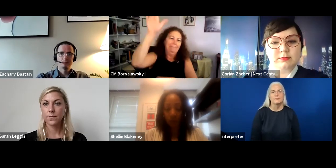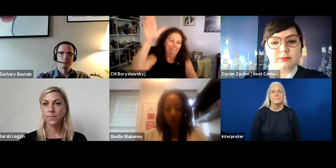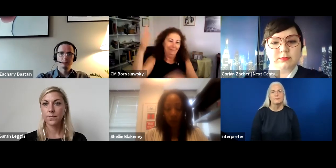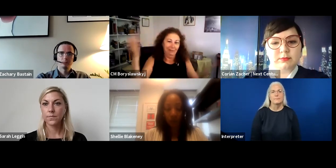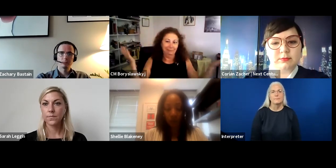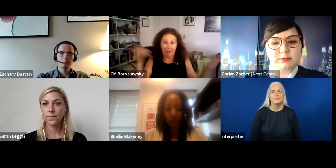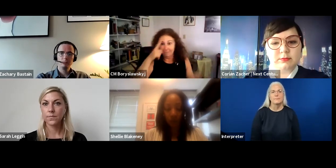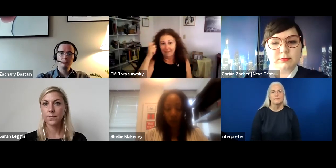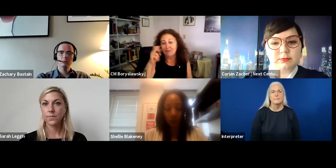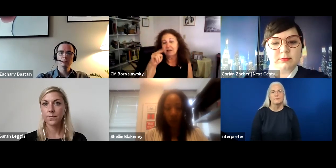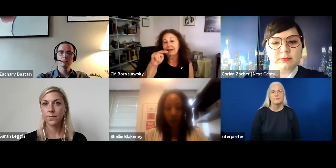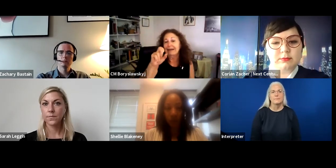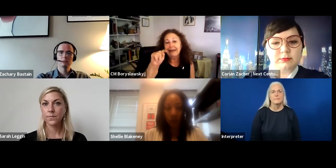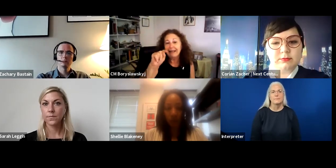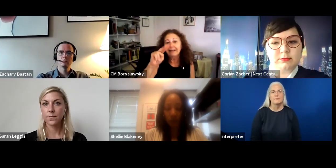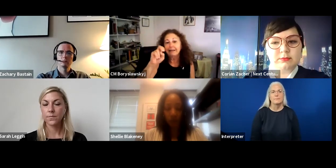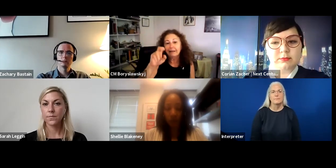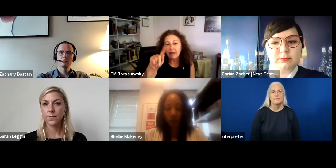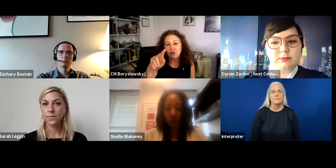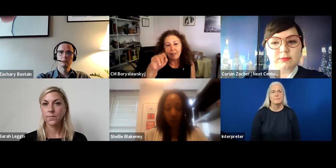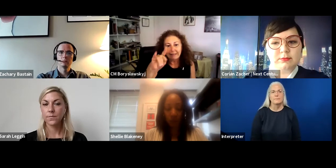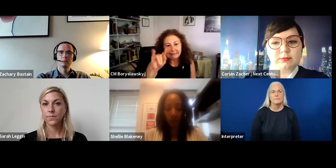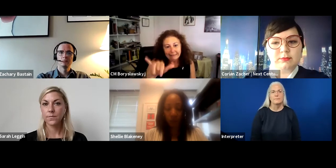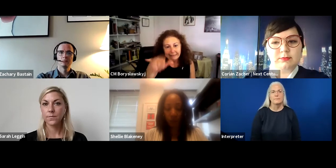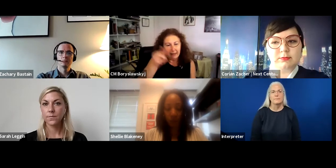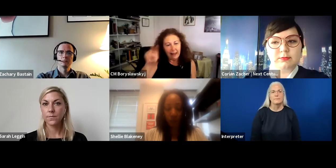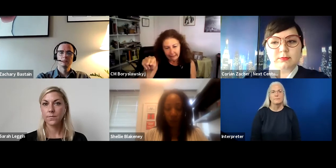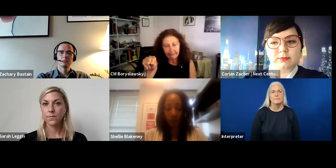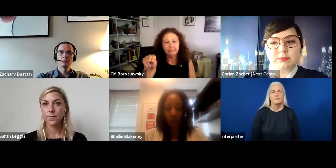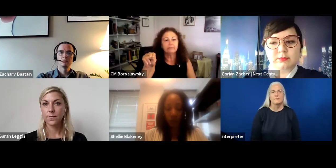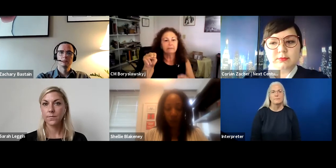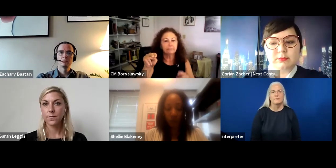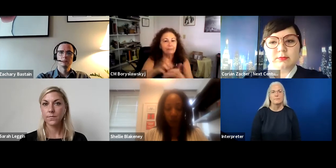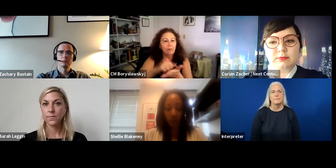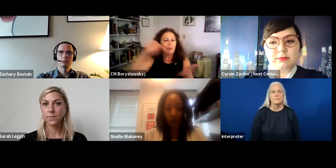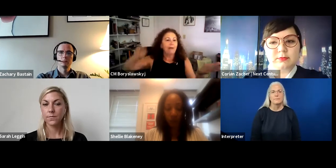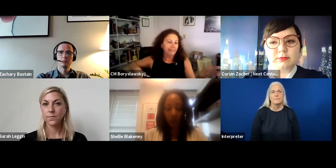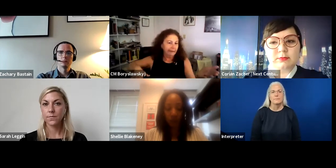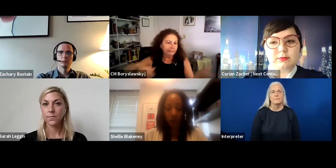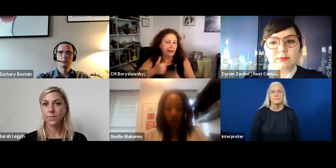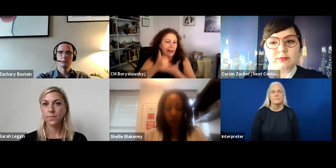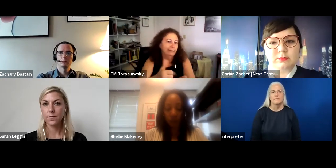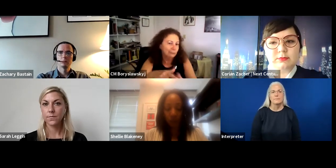more money for getting a 300 or more rate. And that's because of, when you talk about net neutrality, that's something we have to look